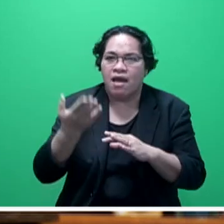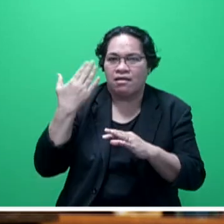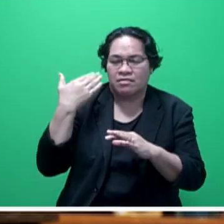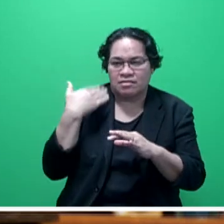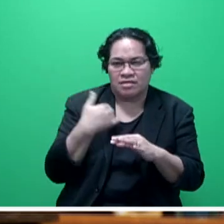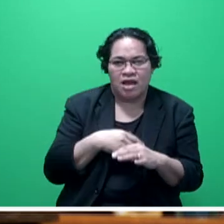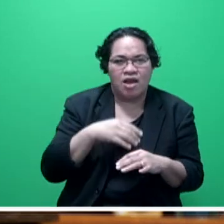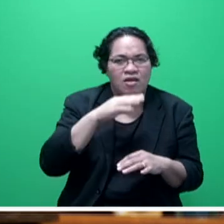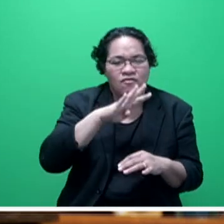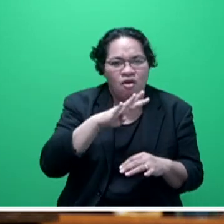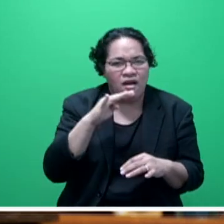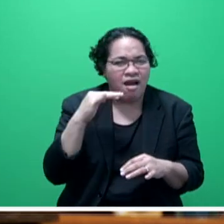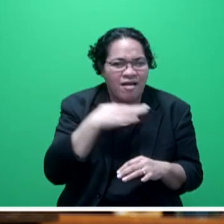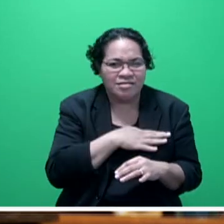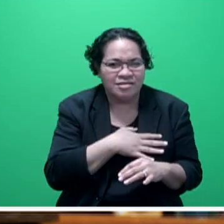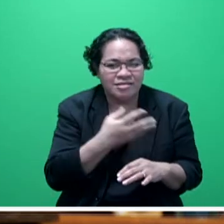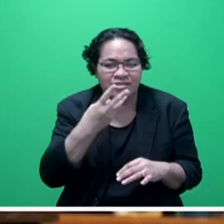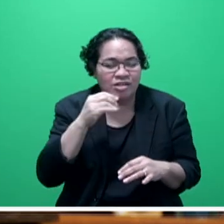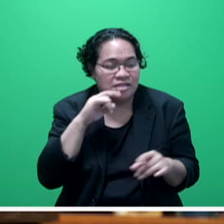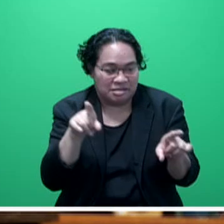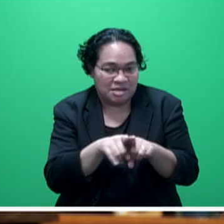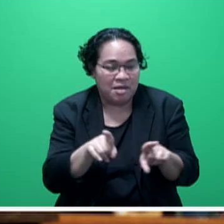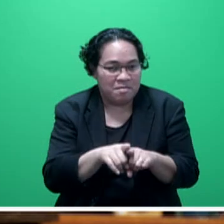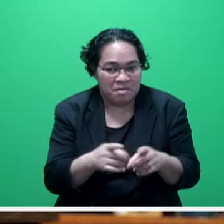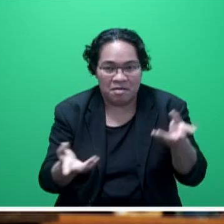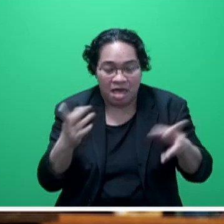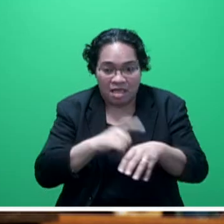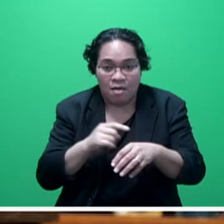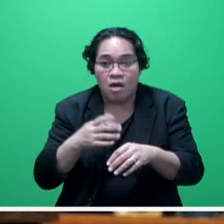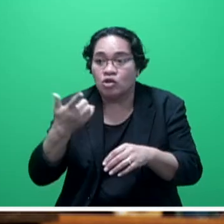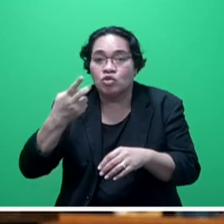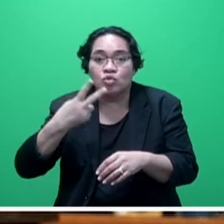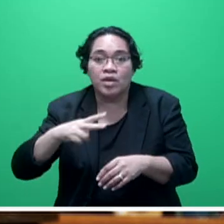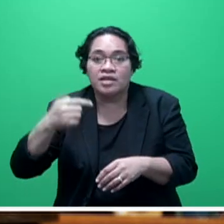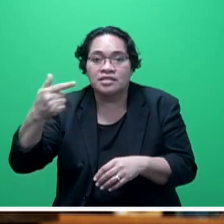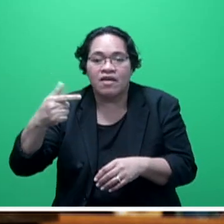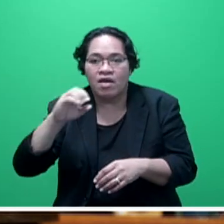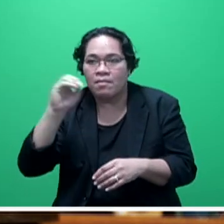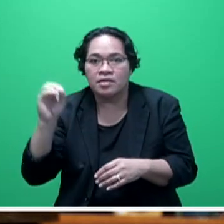284,356 tons same period last year in 2019. There is a 27% increase